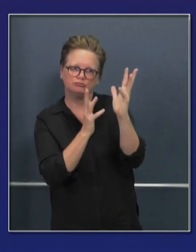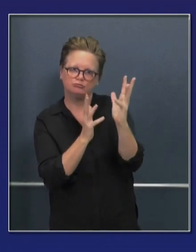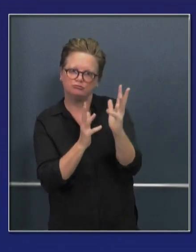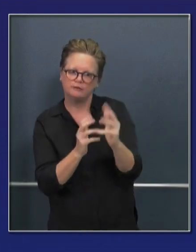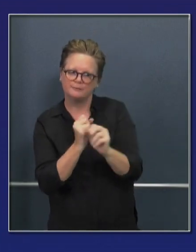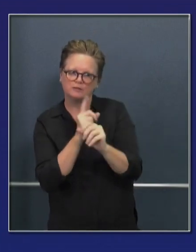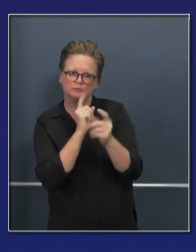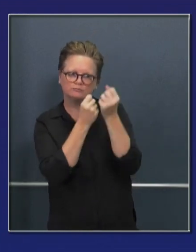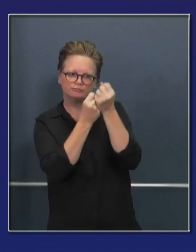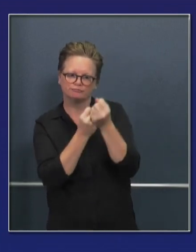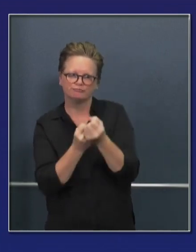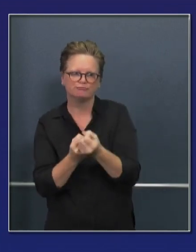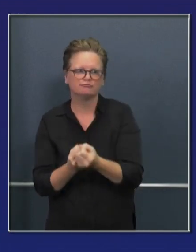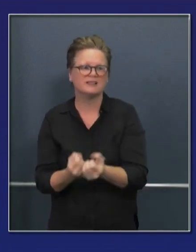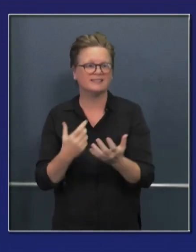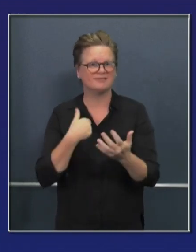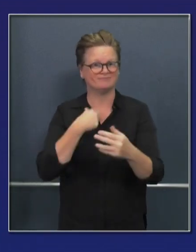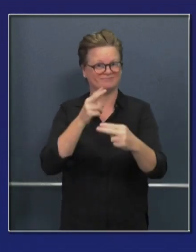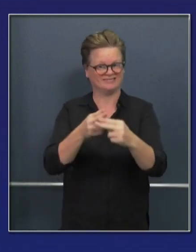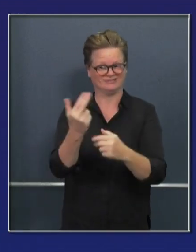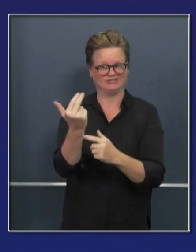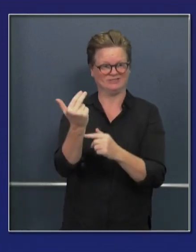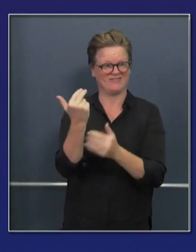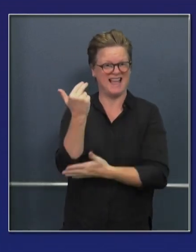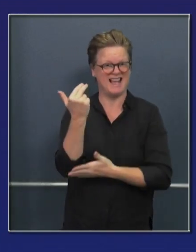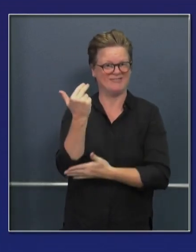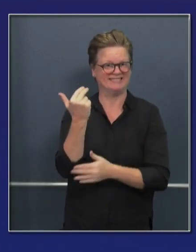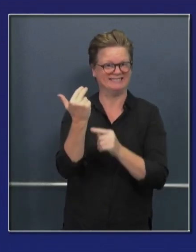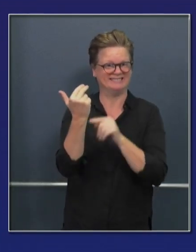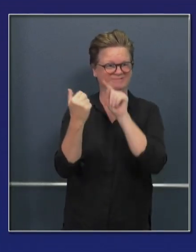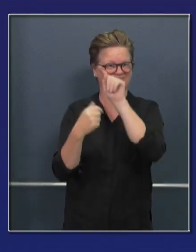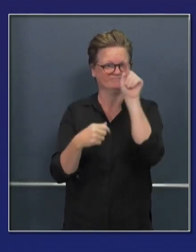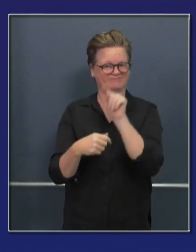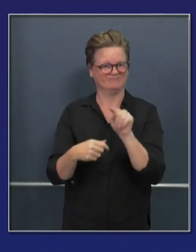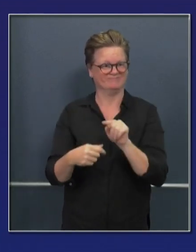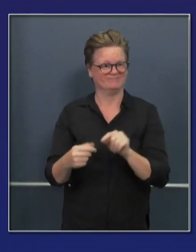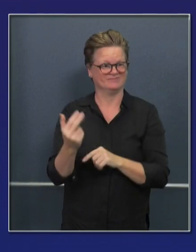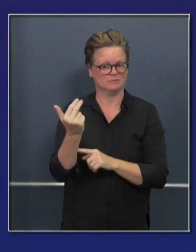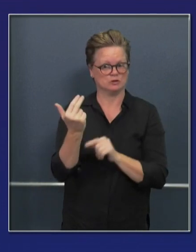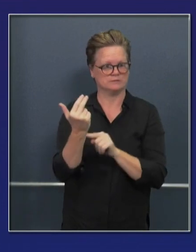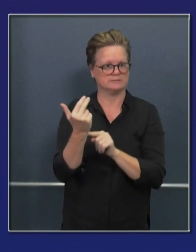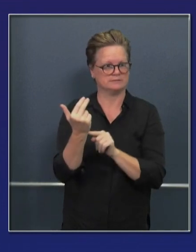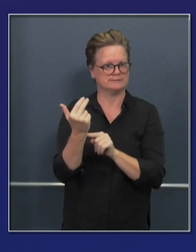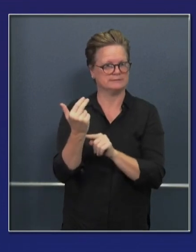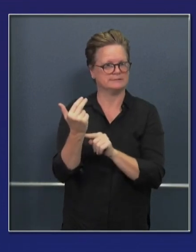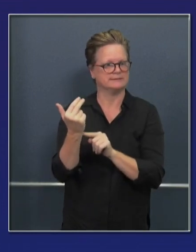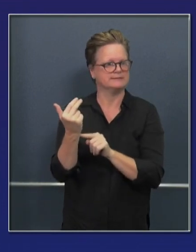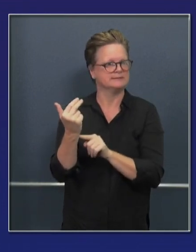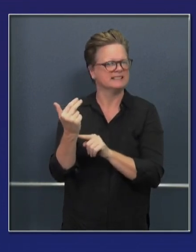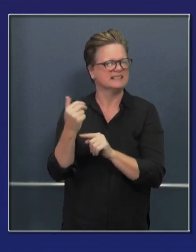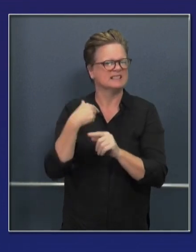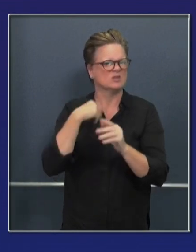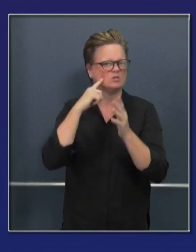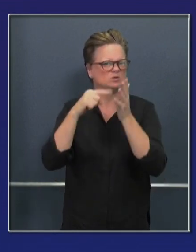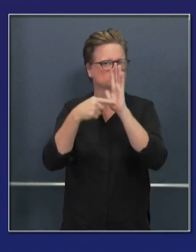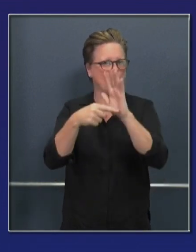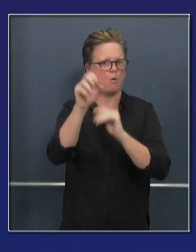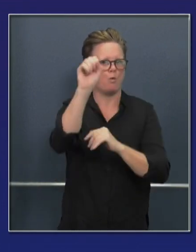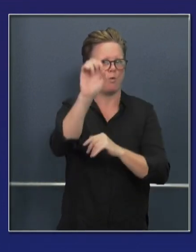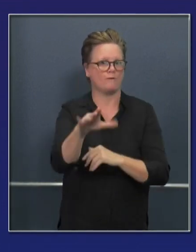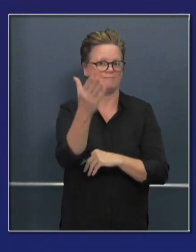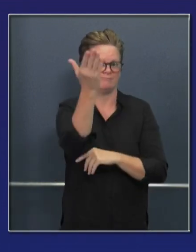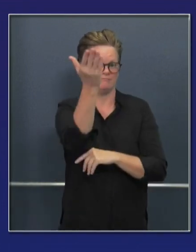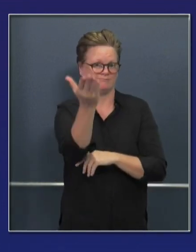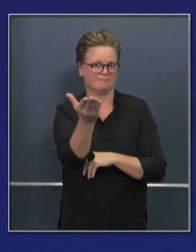13 counties. This slide represents the counties as of today that have had 3 consecutive days of